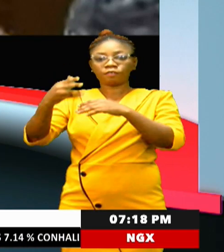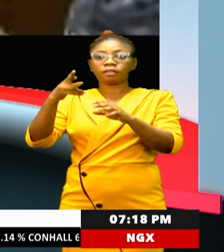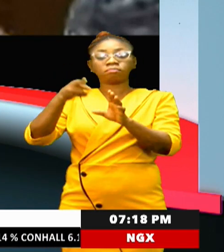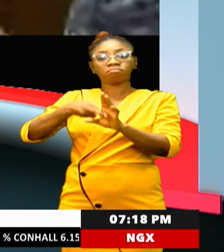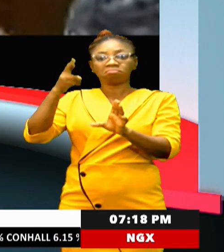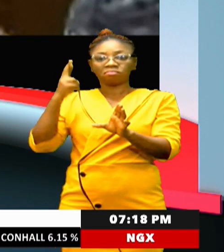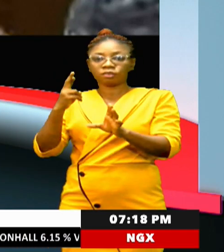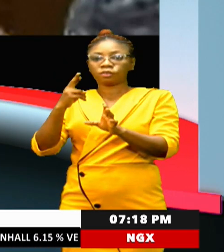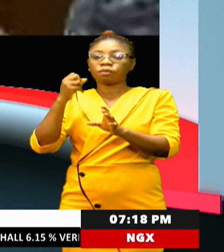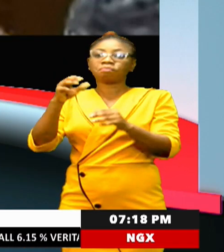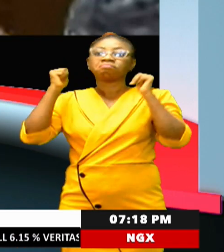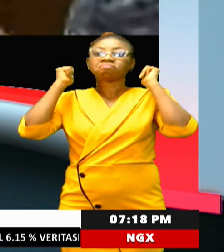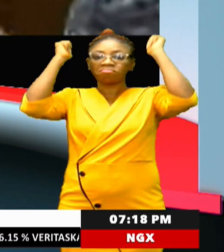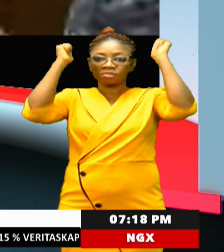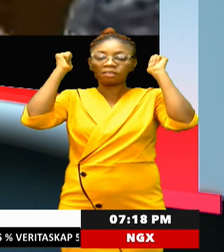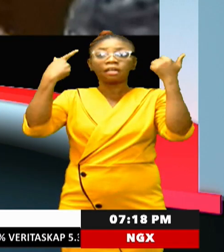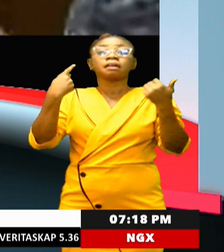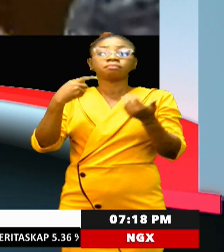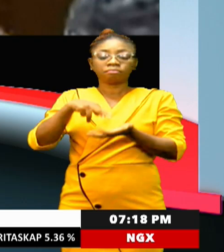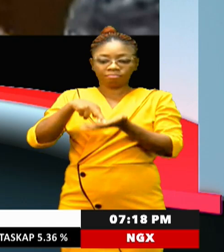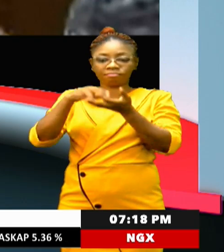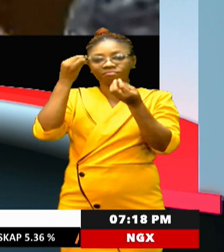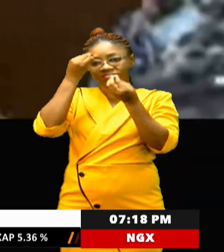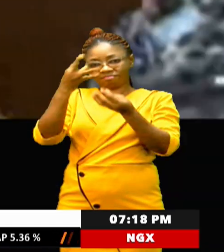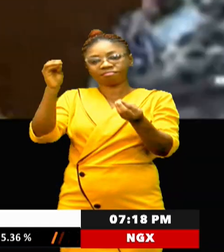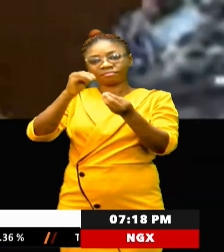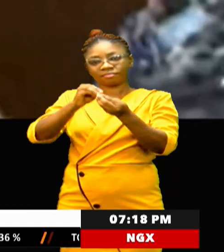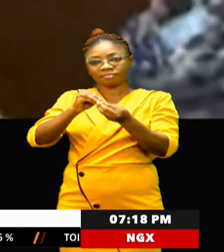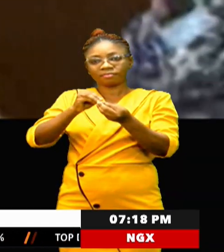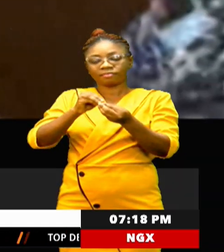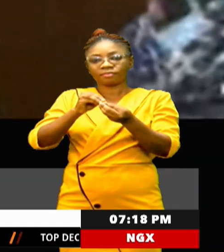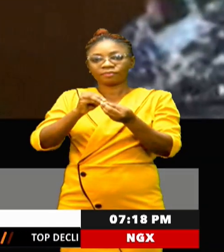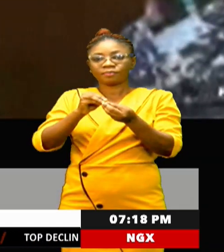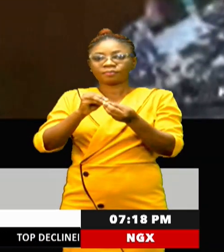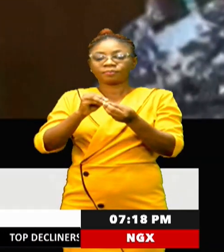deadly protest. Chukwunonso Nwabueze brings us details.